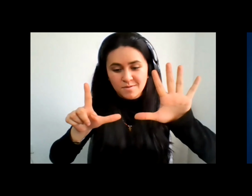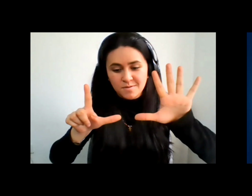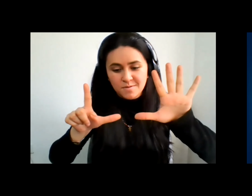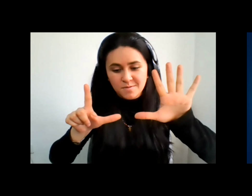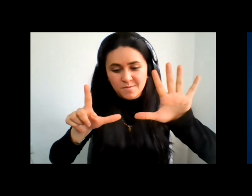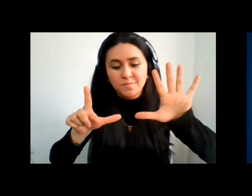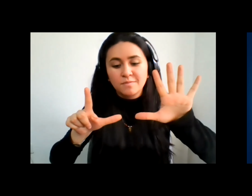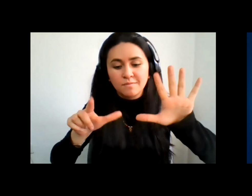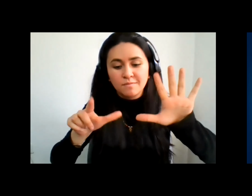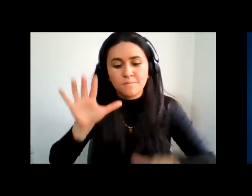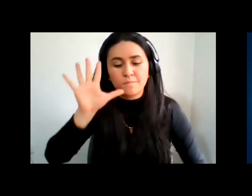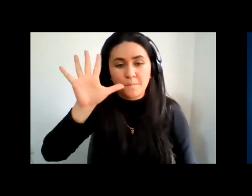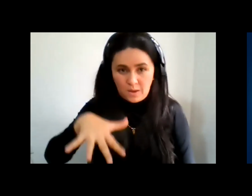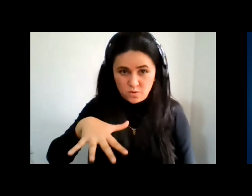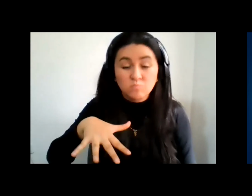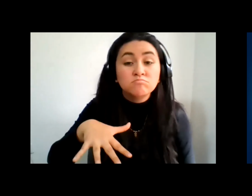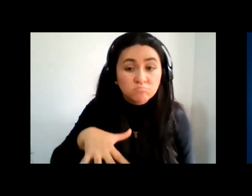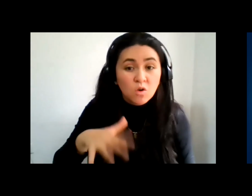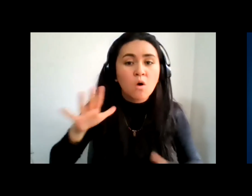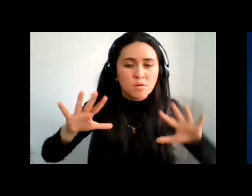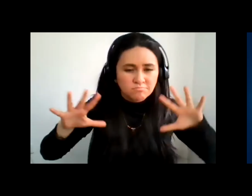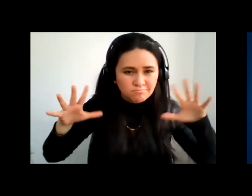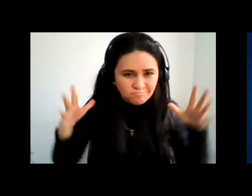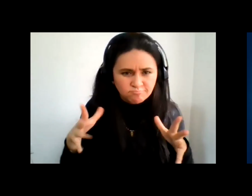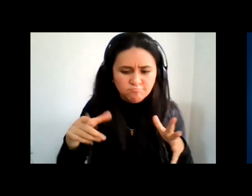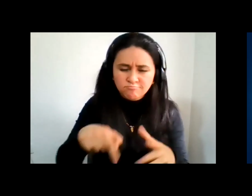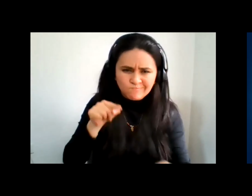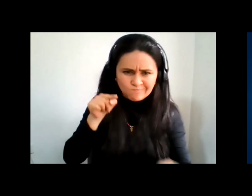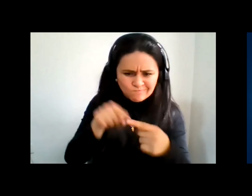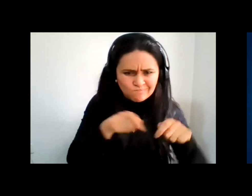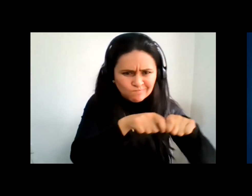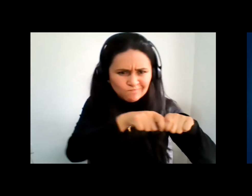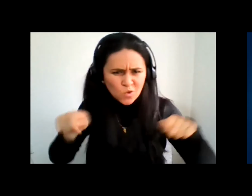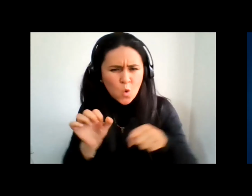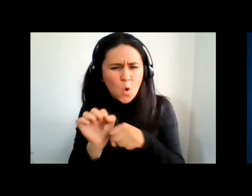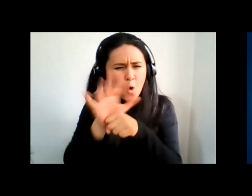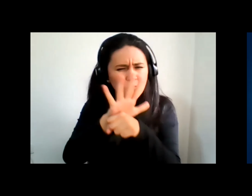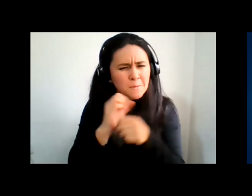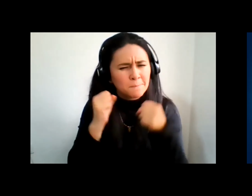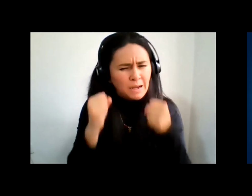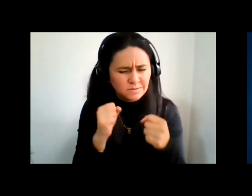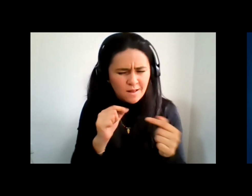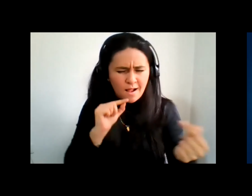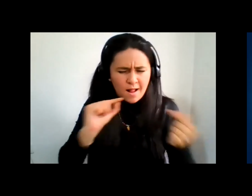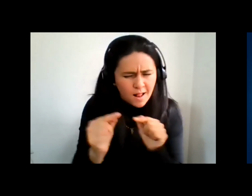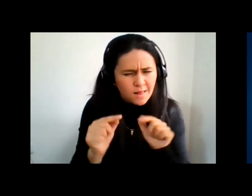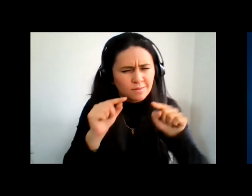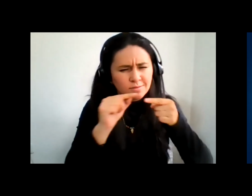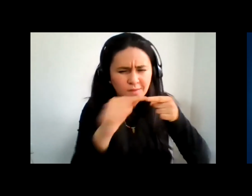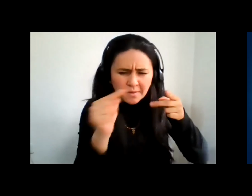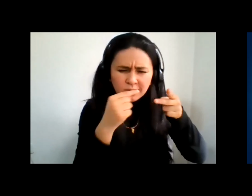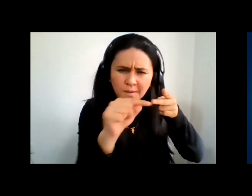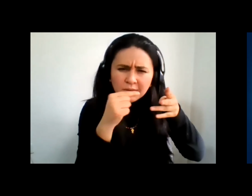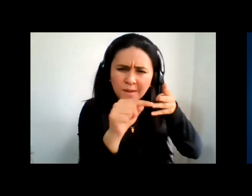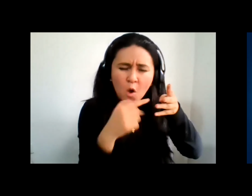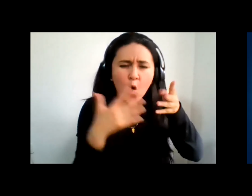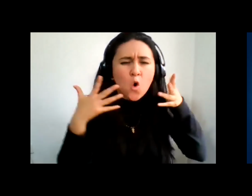Era of COVID-19, where we will delve a lot more into some of the issues around the impact of the